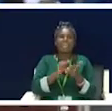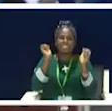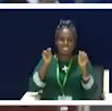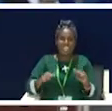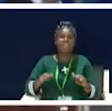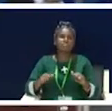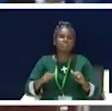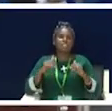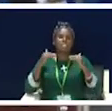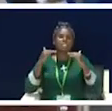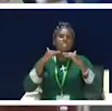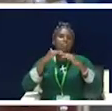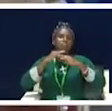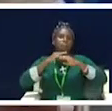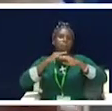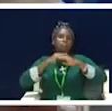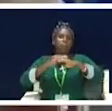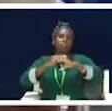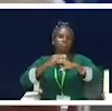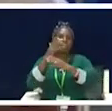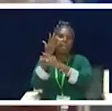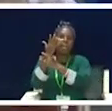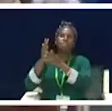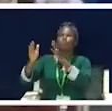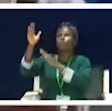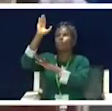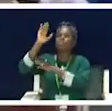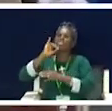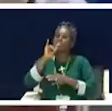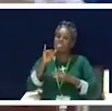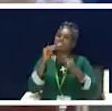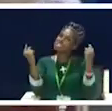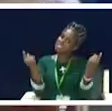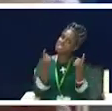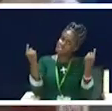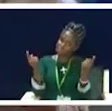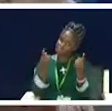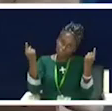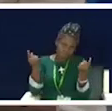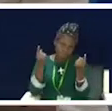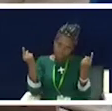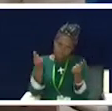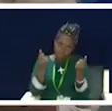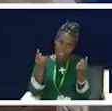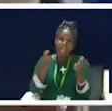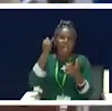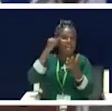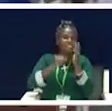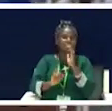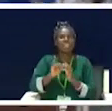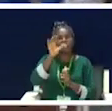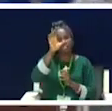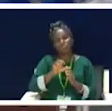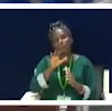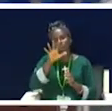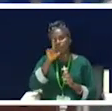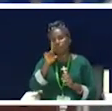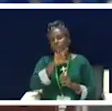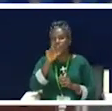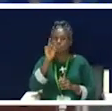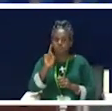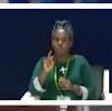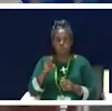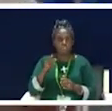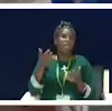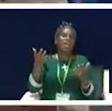hand is sin. Isaiah chapter 59, verse 1. The Bible says, behold, the Lord's